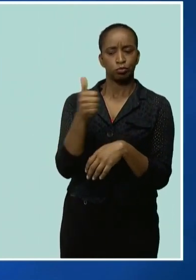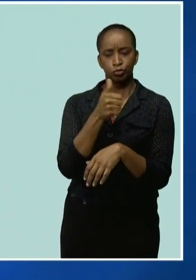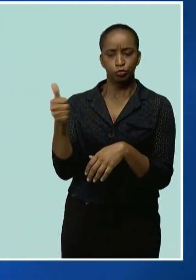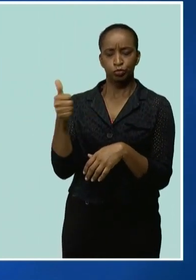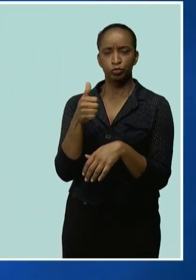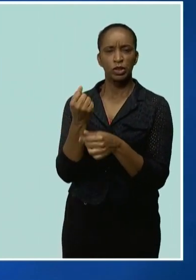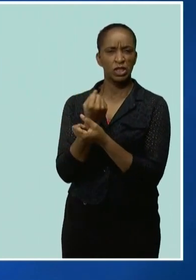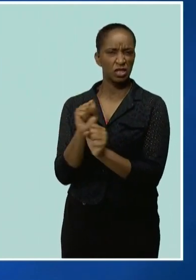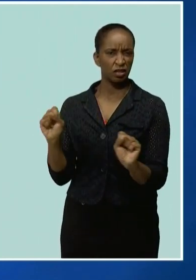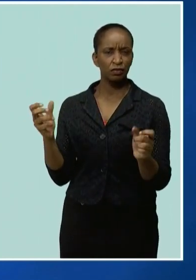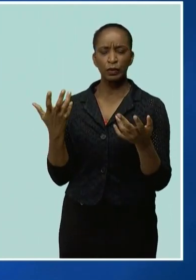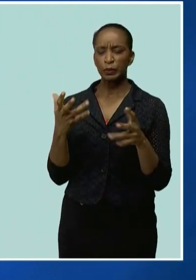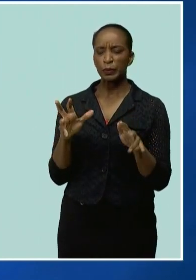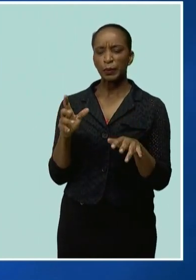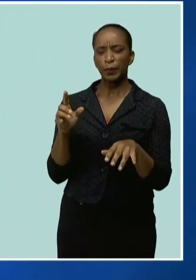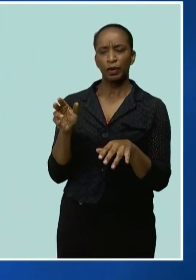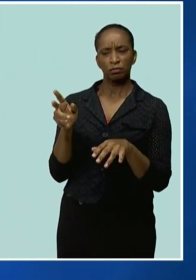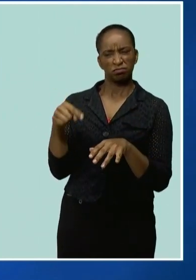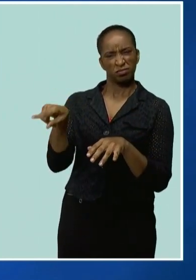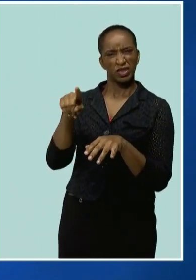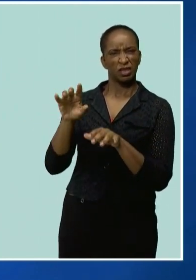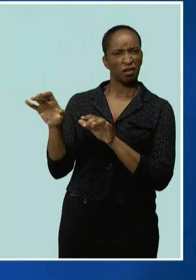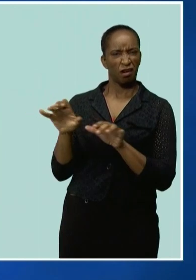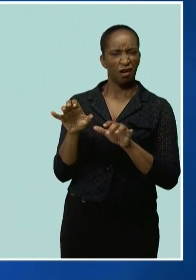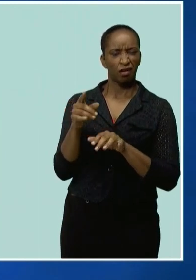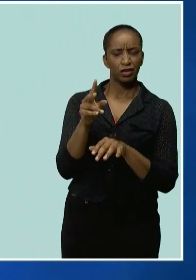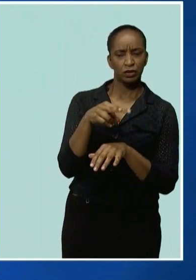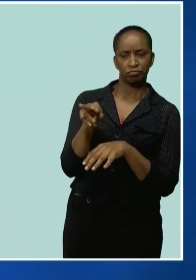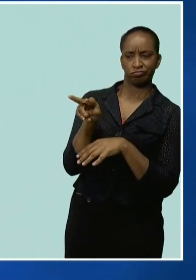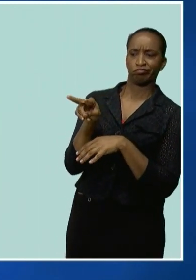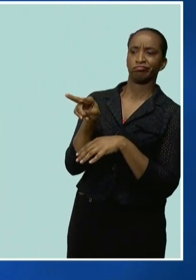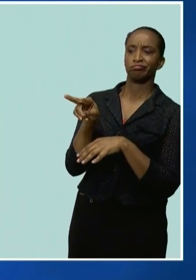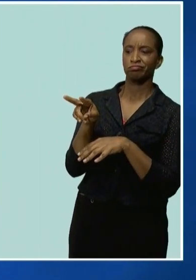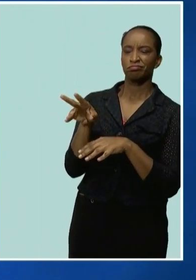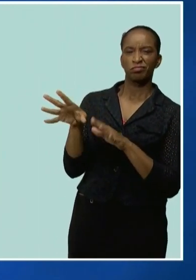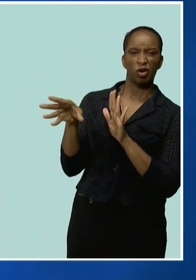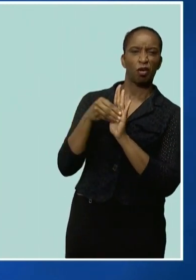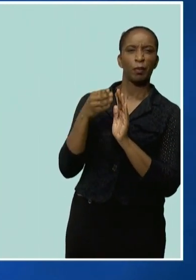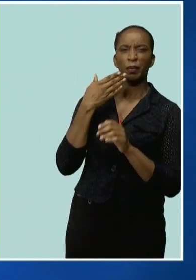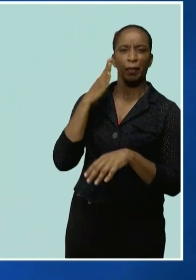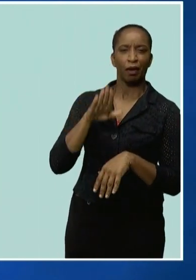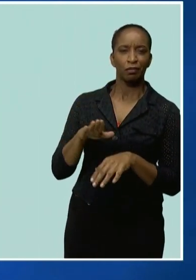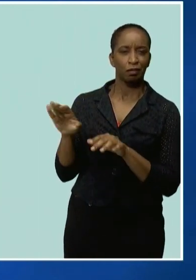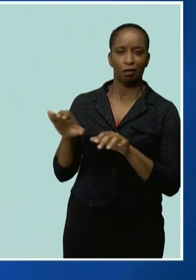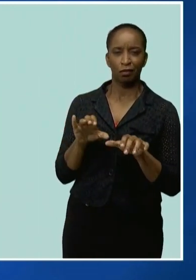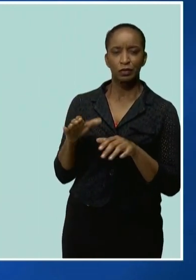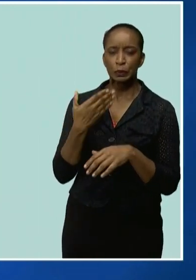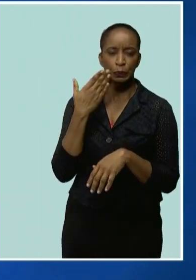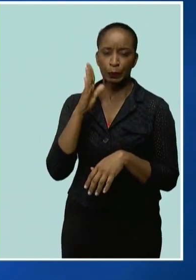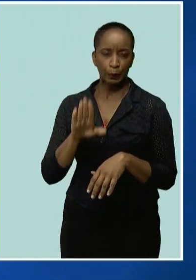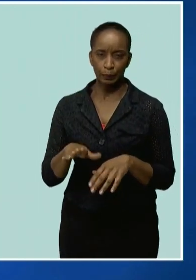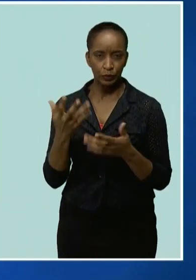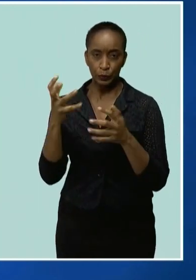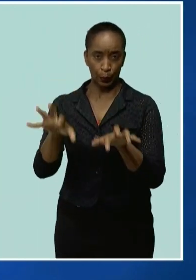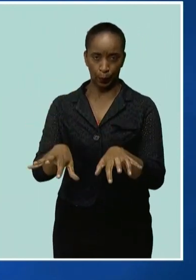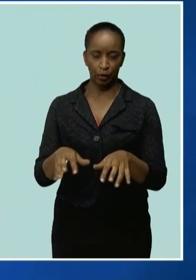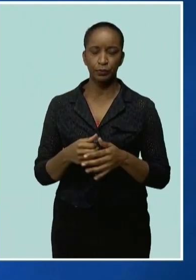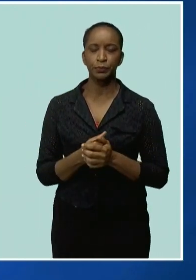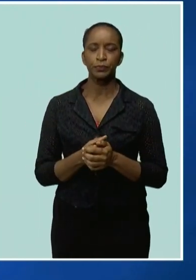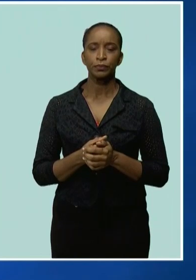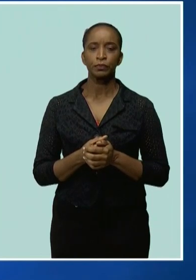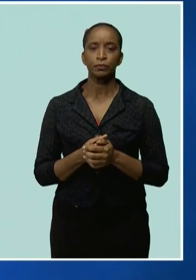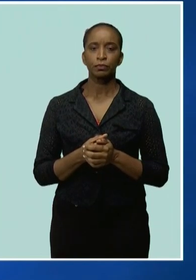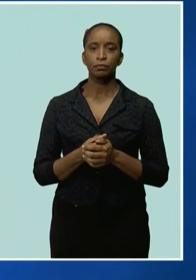influence them into any kind of bad behavior, because this will not be good for their development and